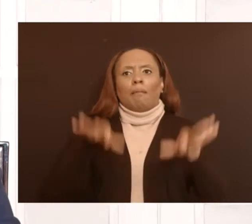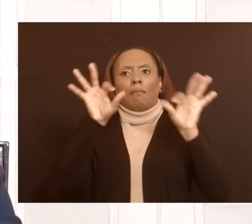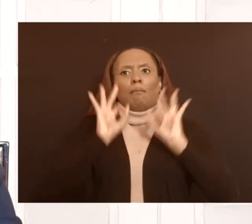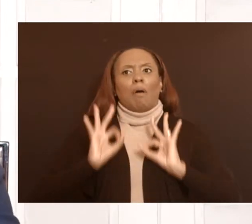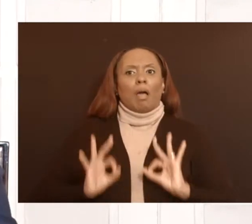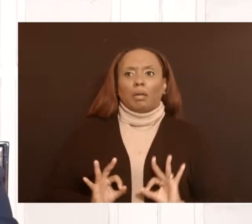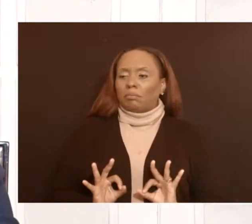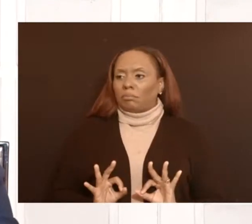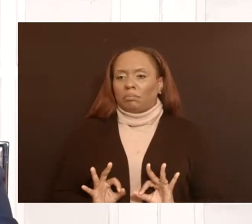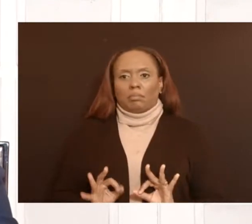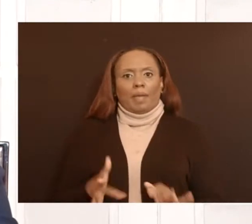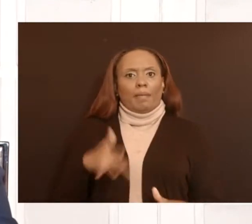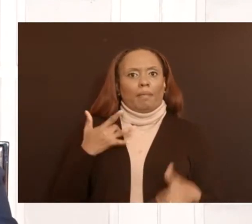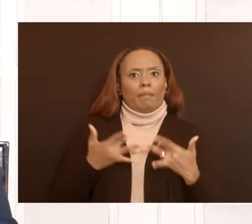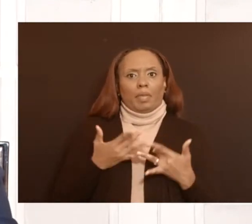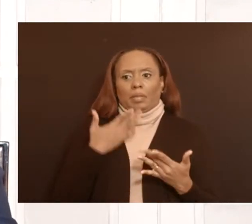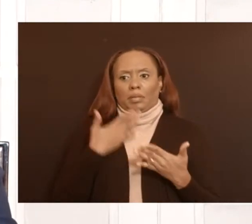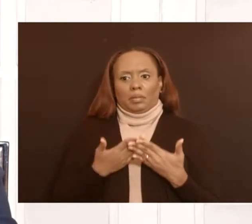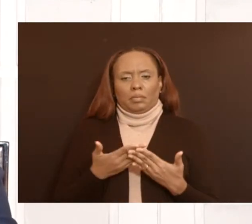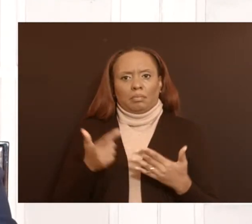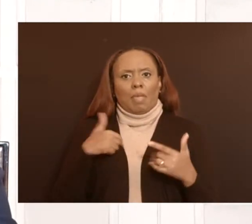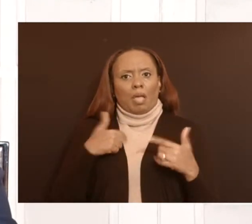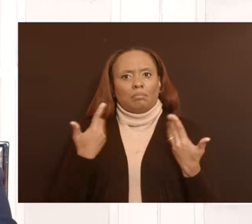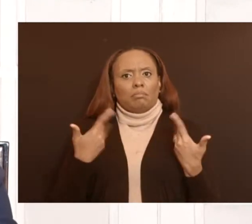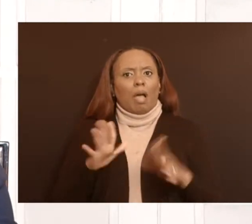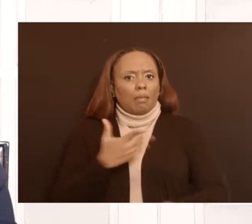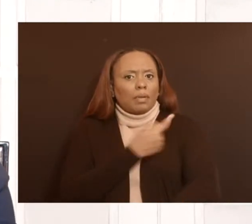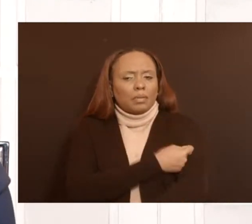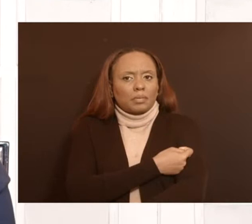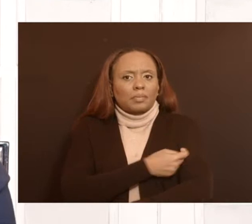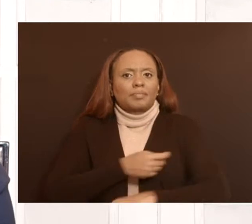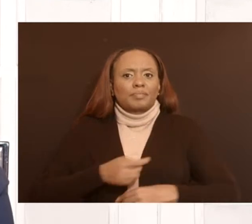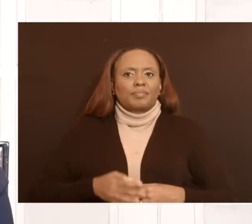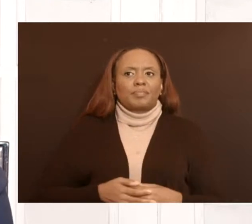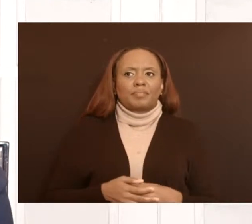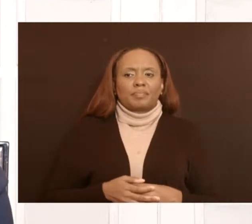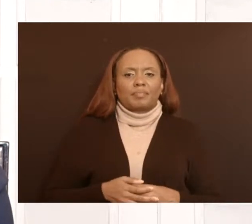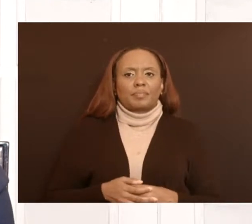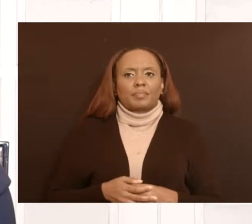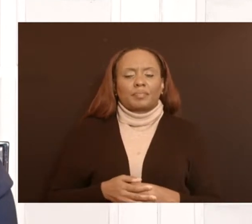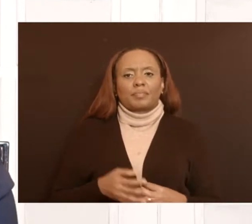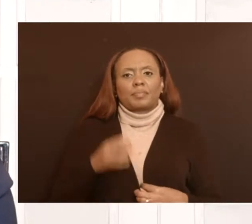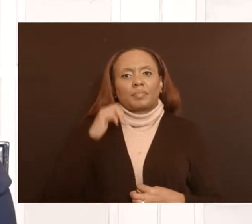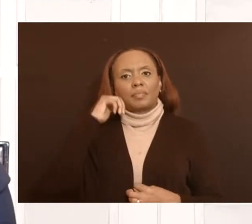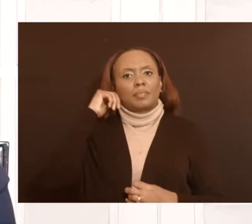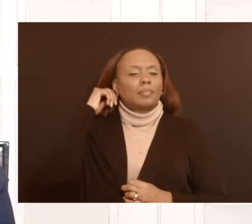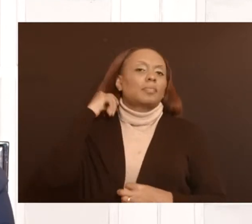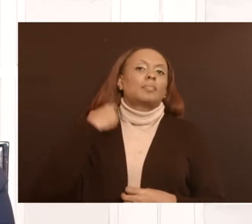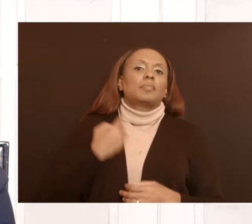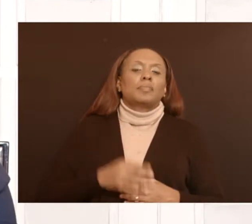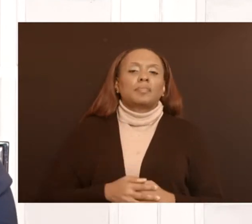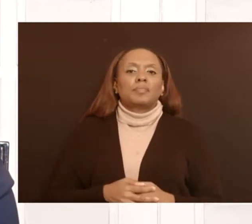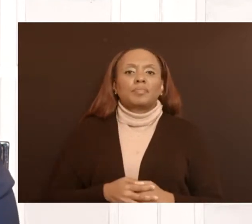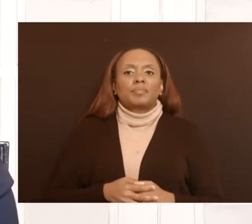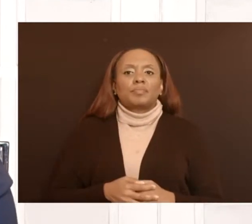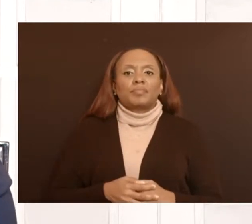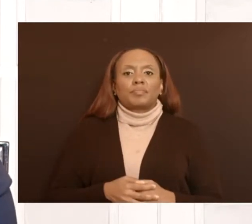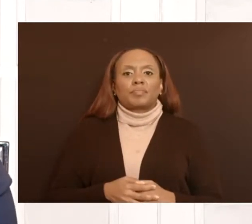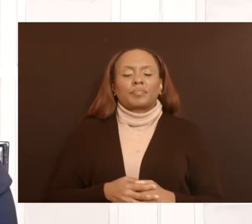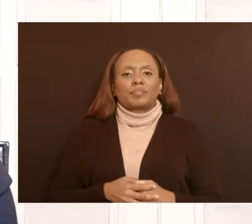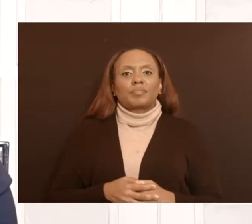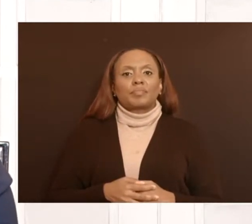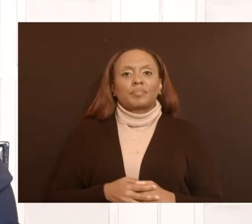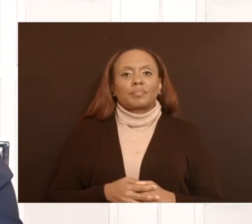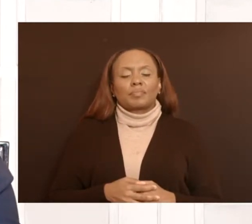honest. But I think the important thing is that we know from the evidence that is out there so far that there